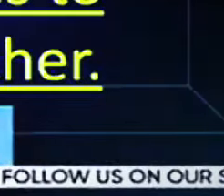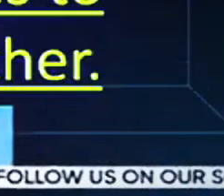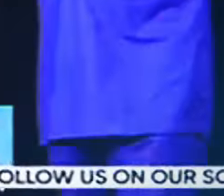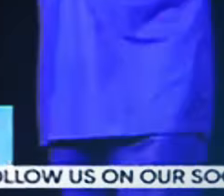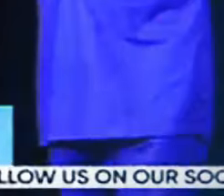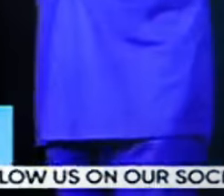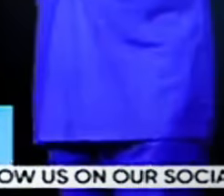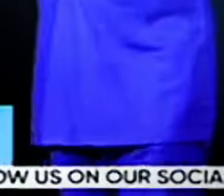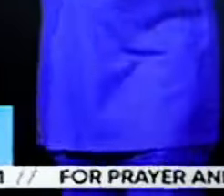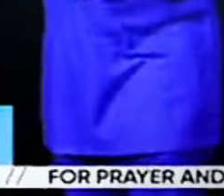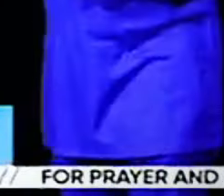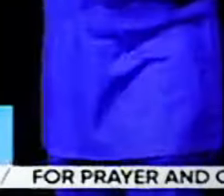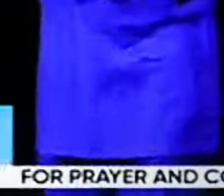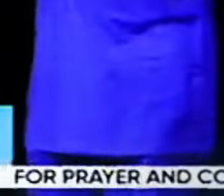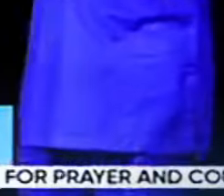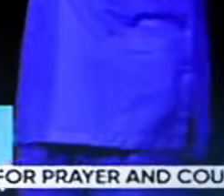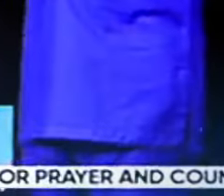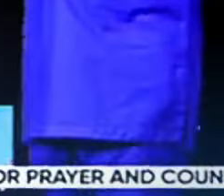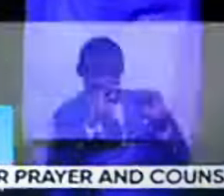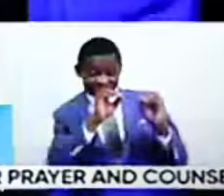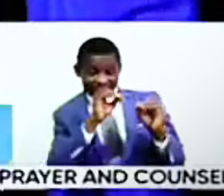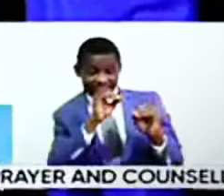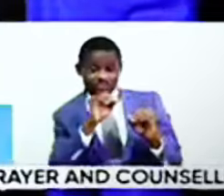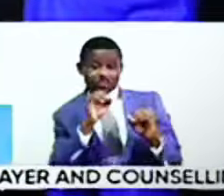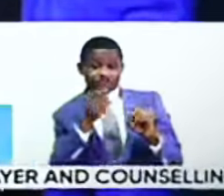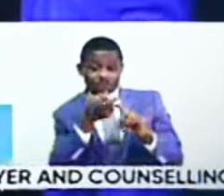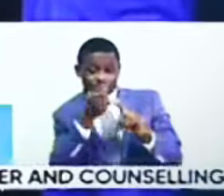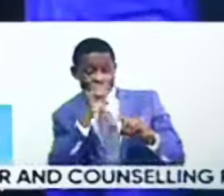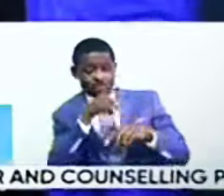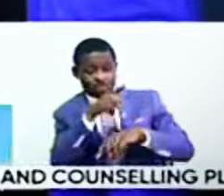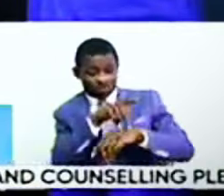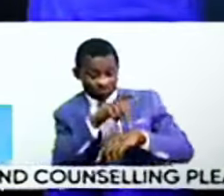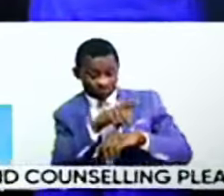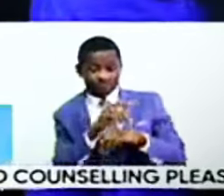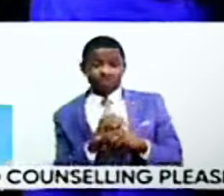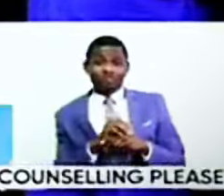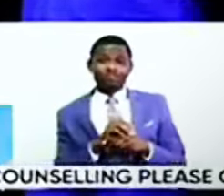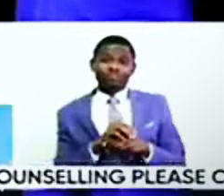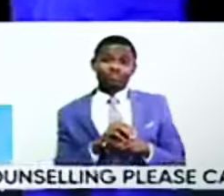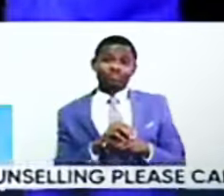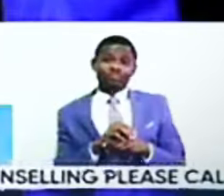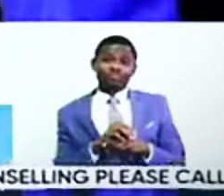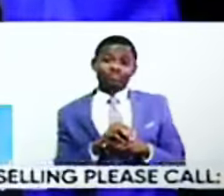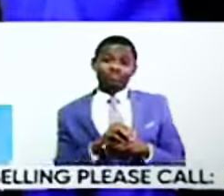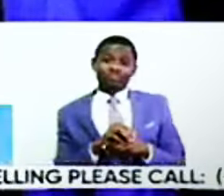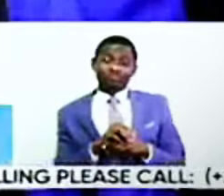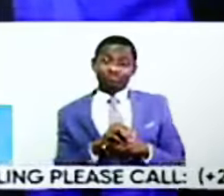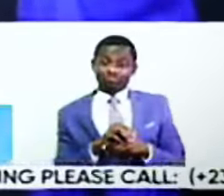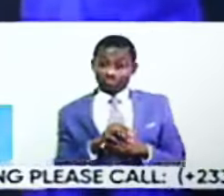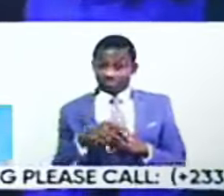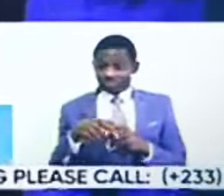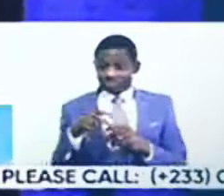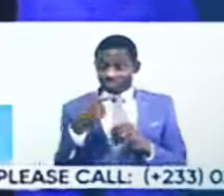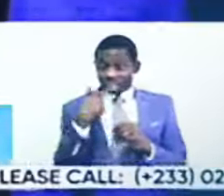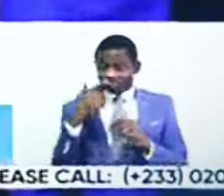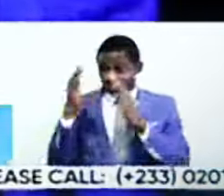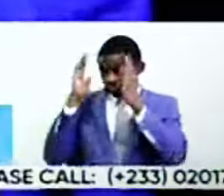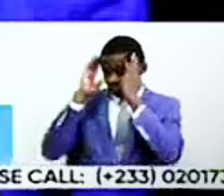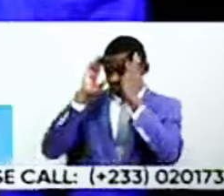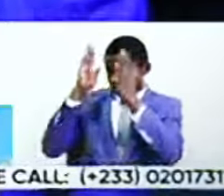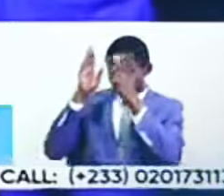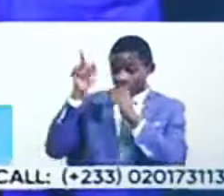This is the teaching of the Apostle Paul. But please lift up your head and look at